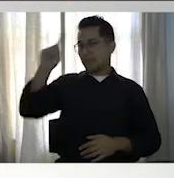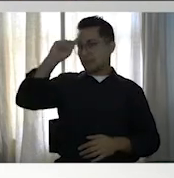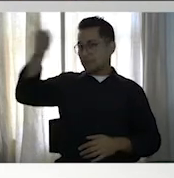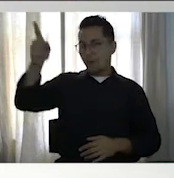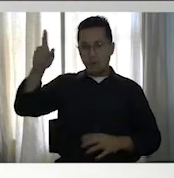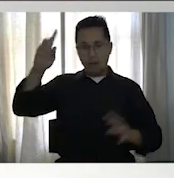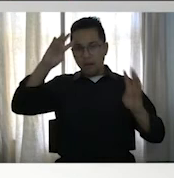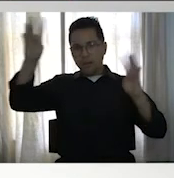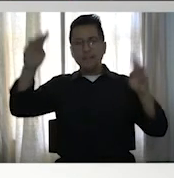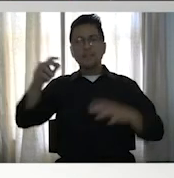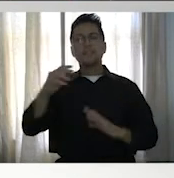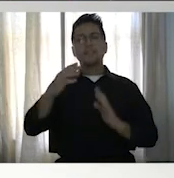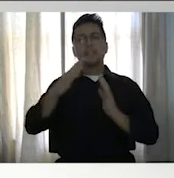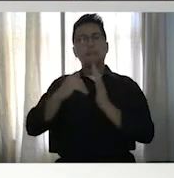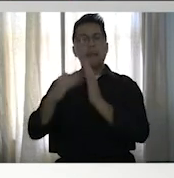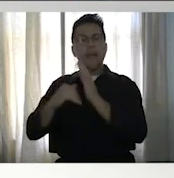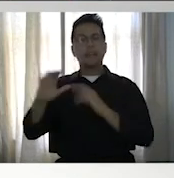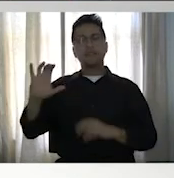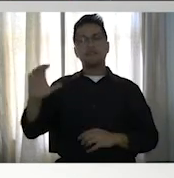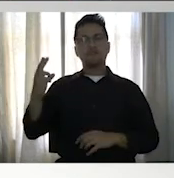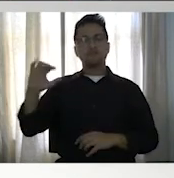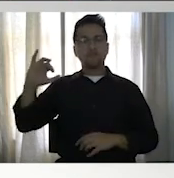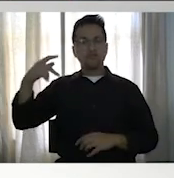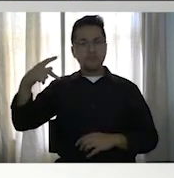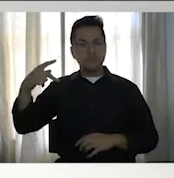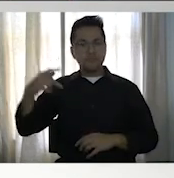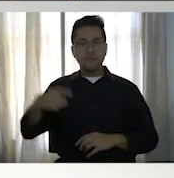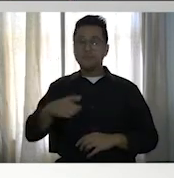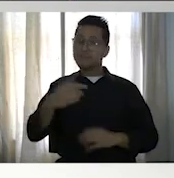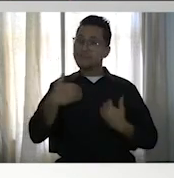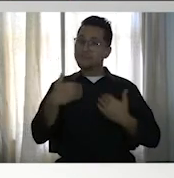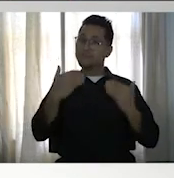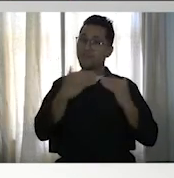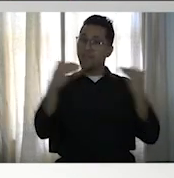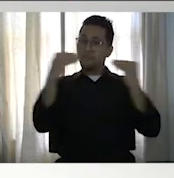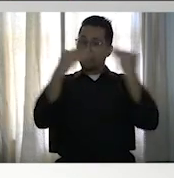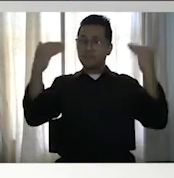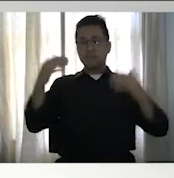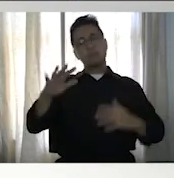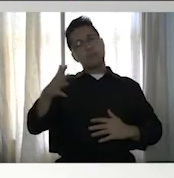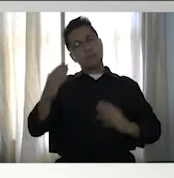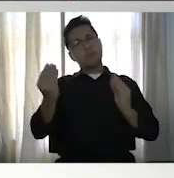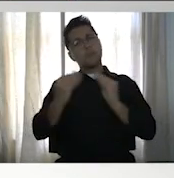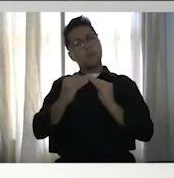These are paint chips from the paint store, which has levels, which is a little bit more